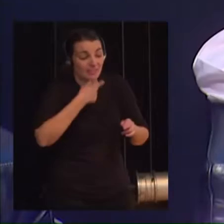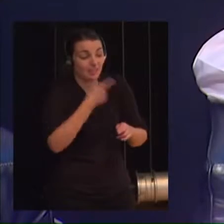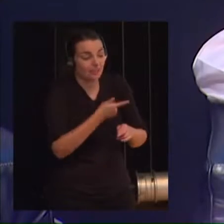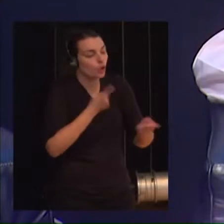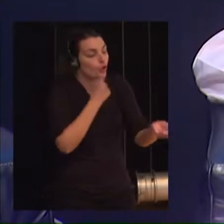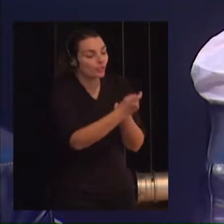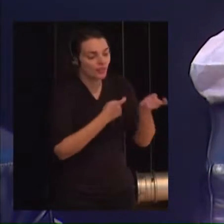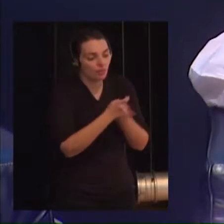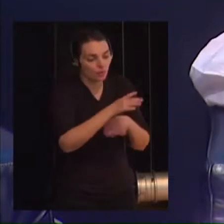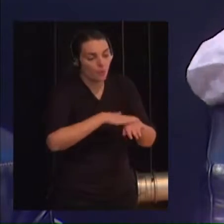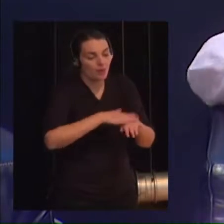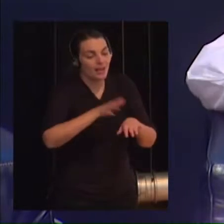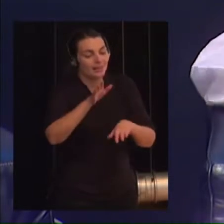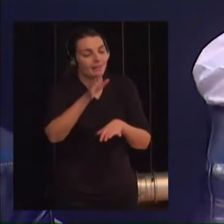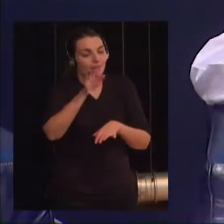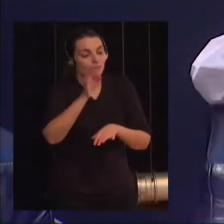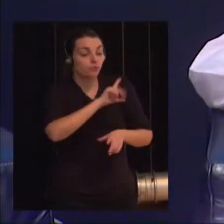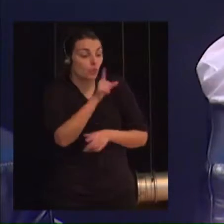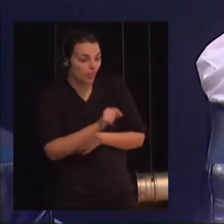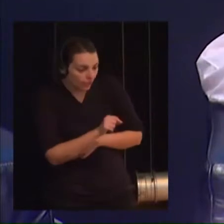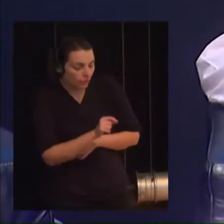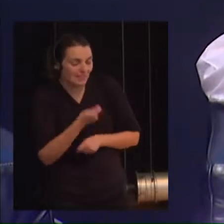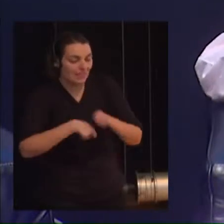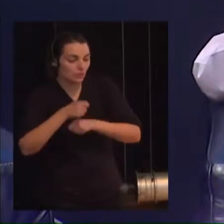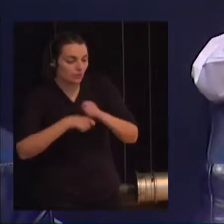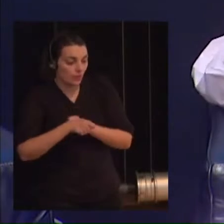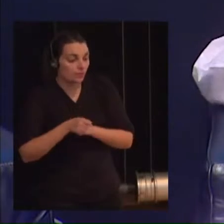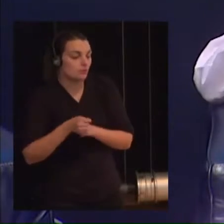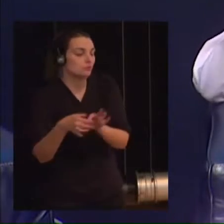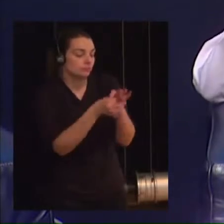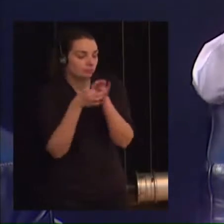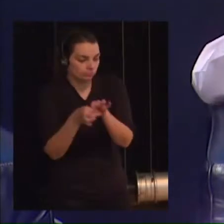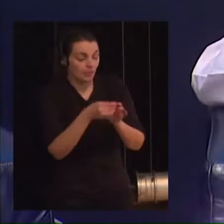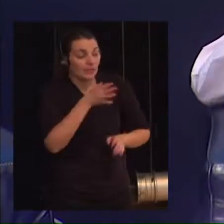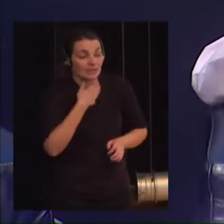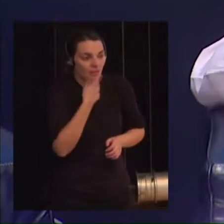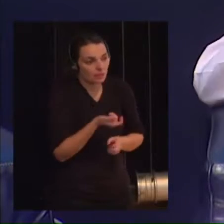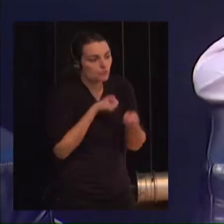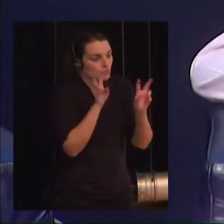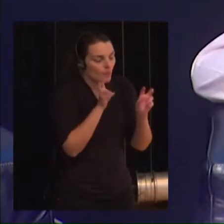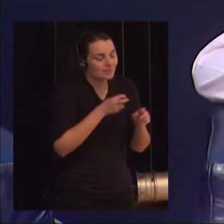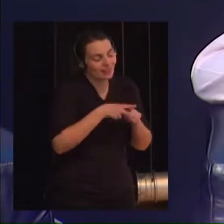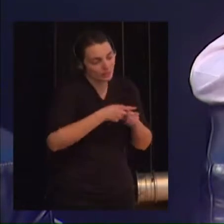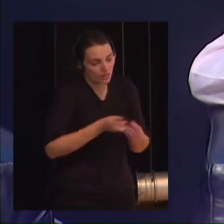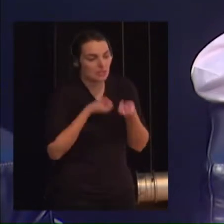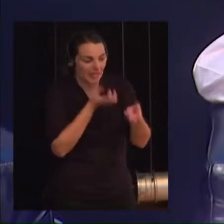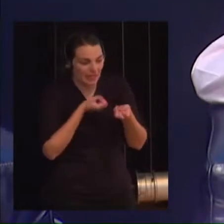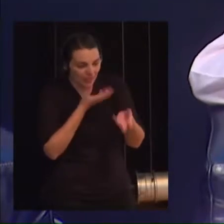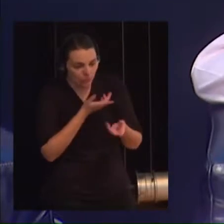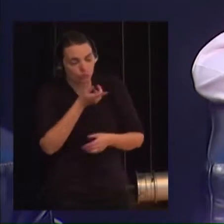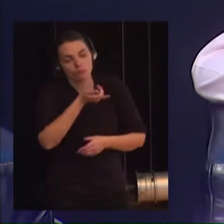and between foundation sectors, new tools, new data, new focus on impact, which all suggest some kind of emergence of what we might